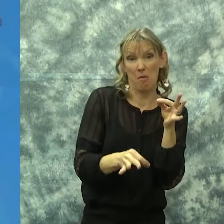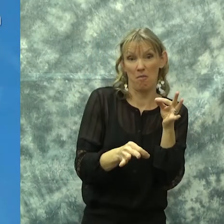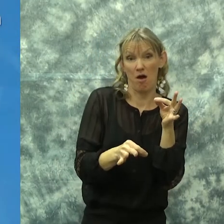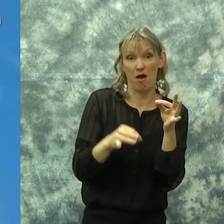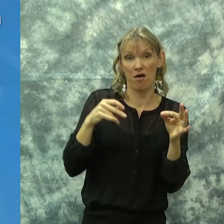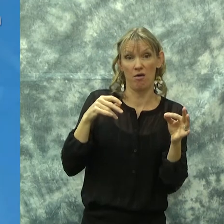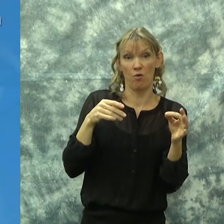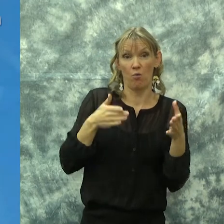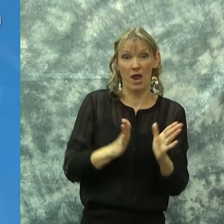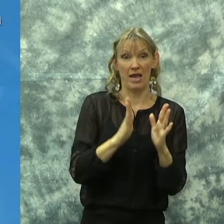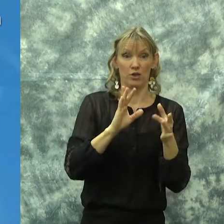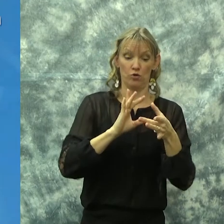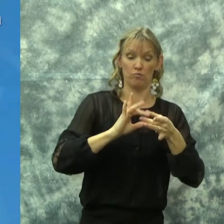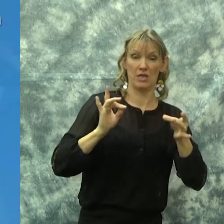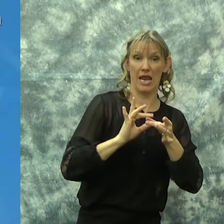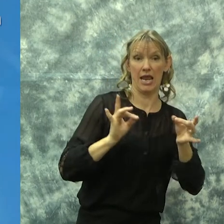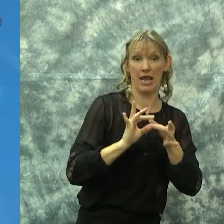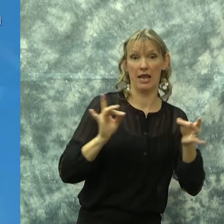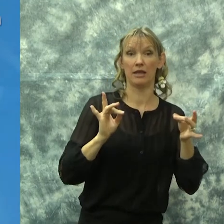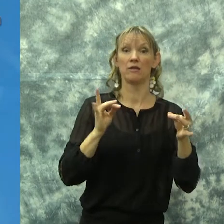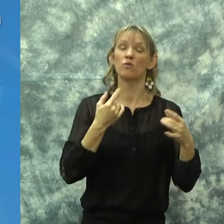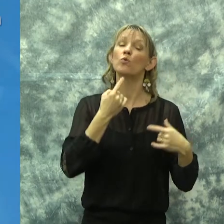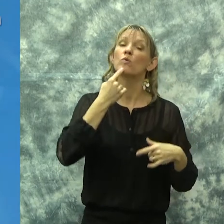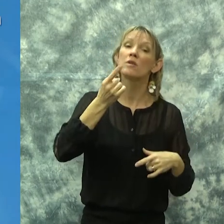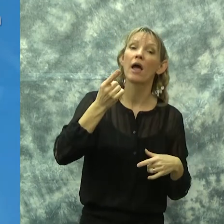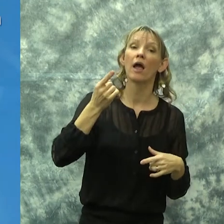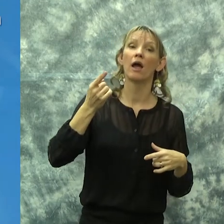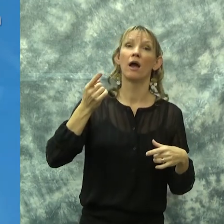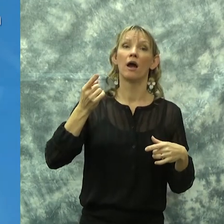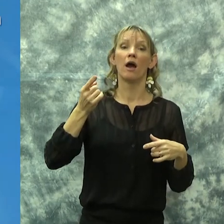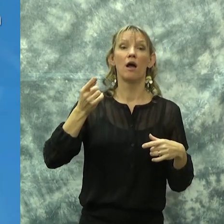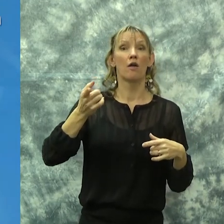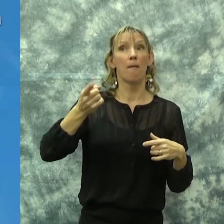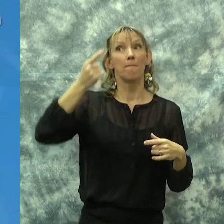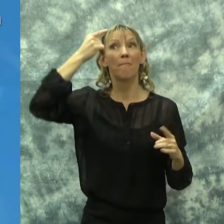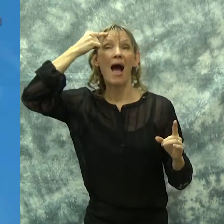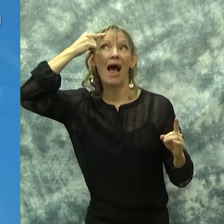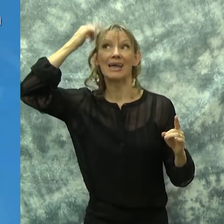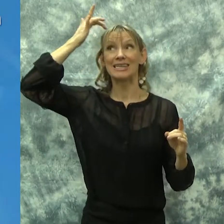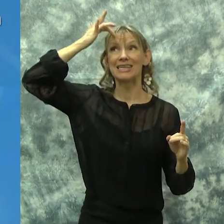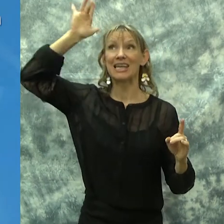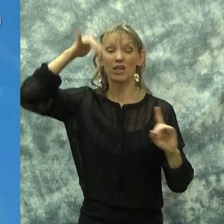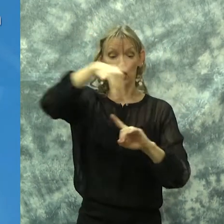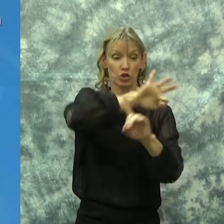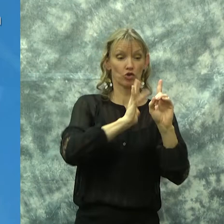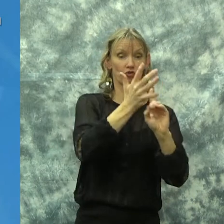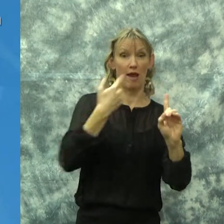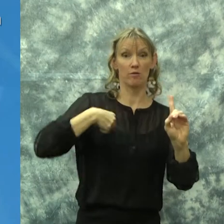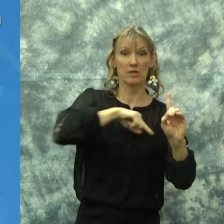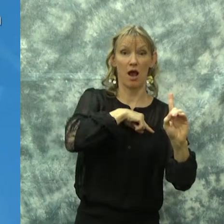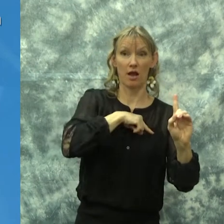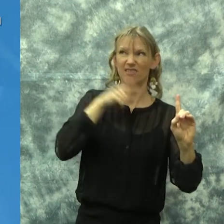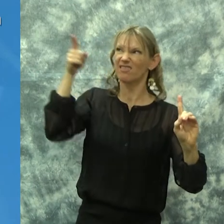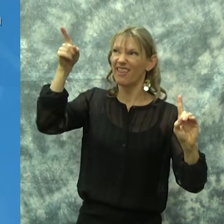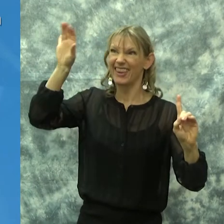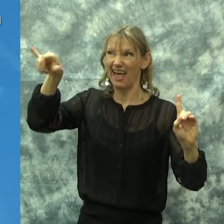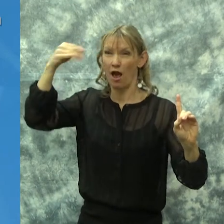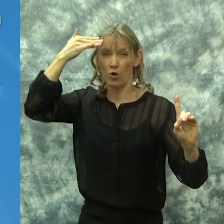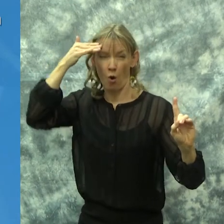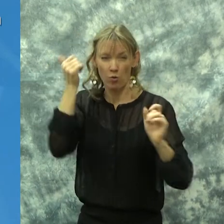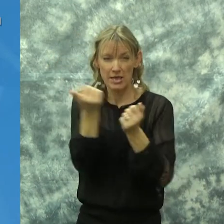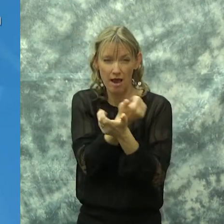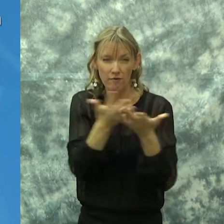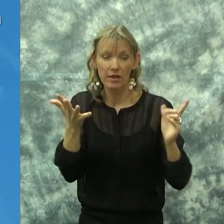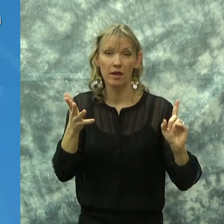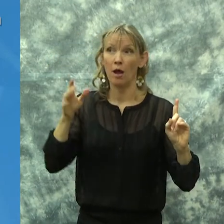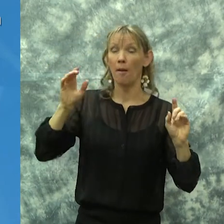way to state the proposition is to say that we are surrounded by a mind or intelligence that knows everything, that